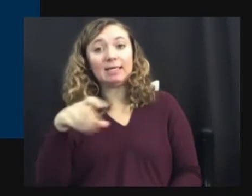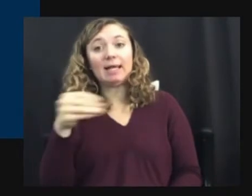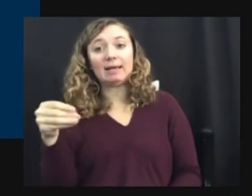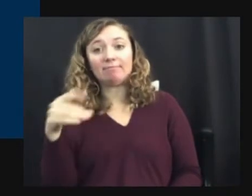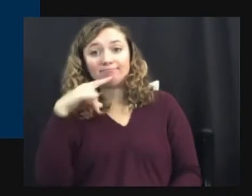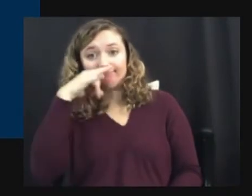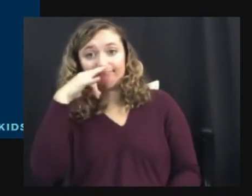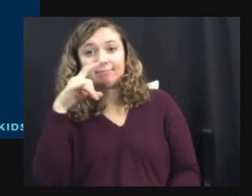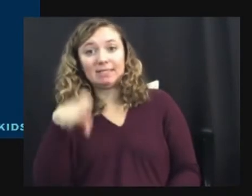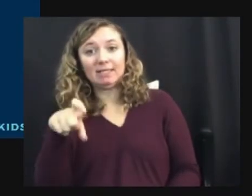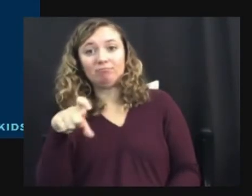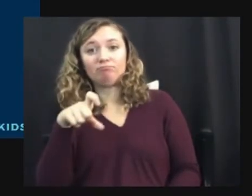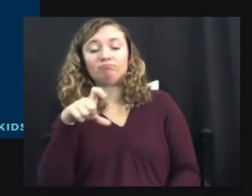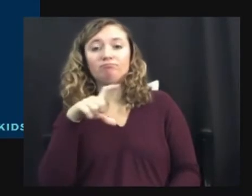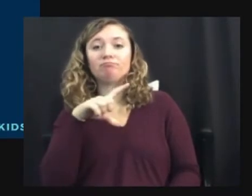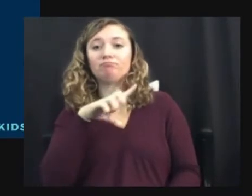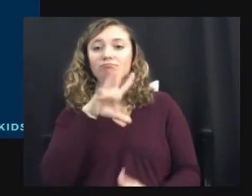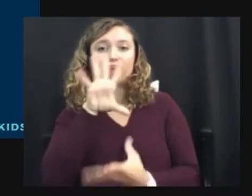need.